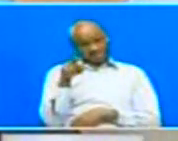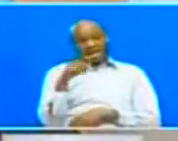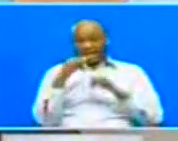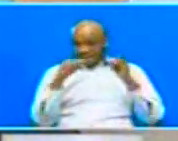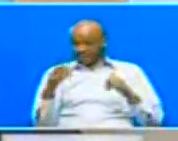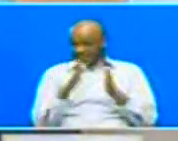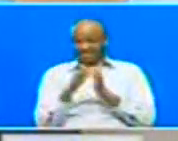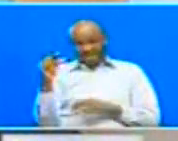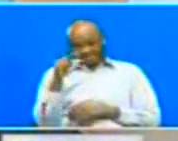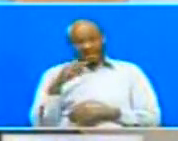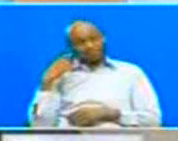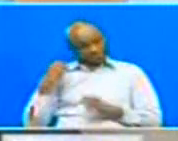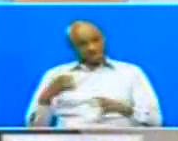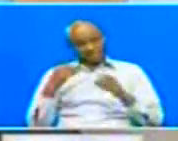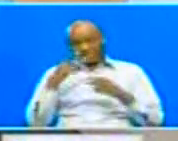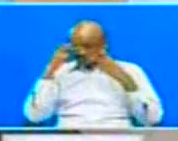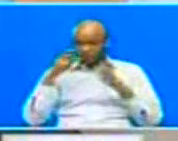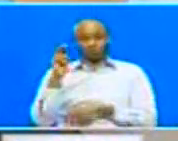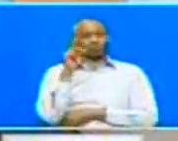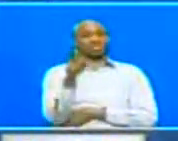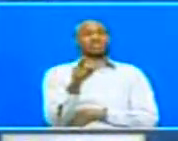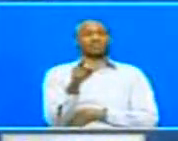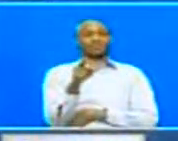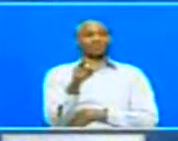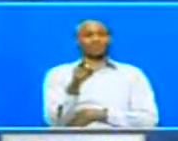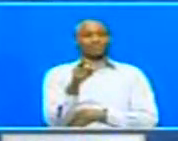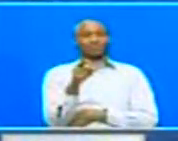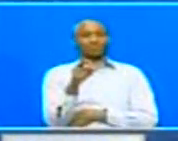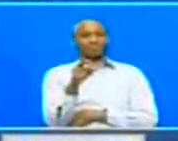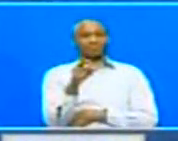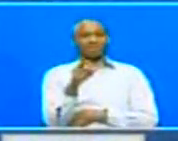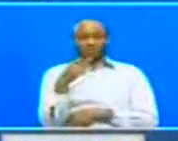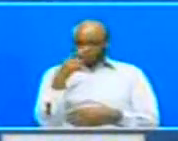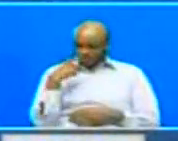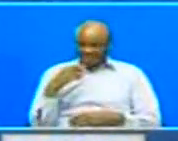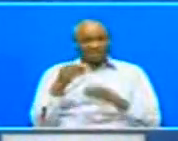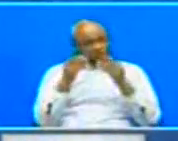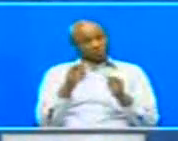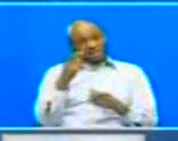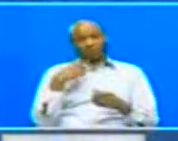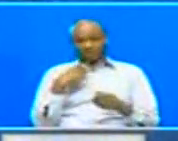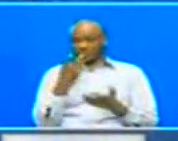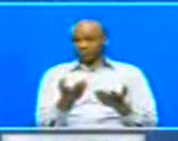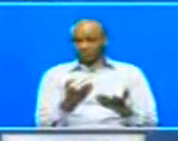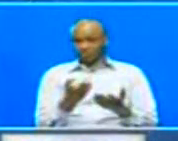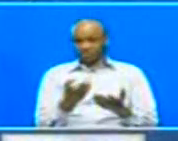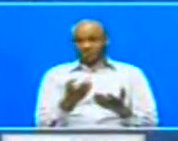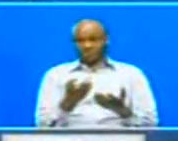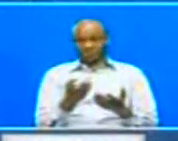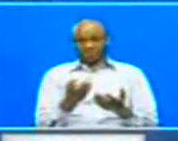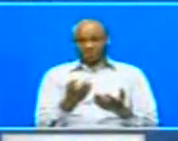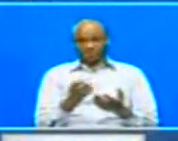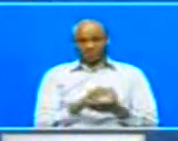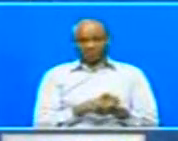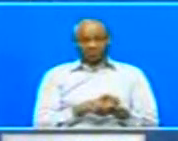the camps in Garissa are being used by Al-Shabaab. So it is not the solution, it is not the silver bullet. It is one out of